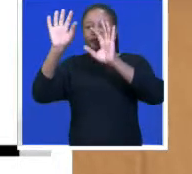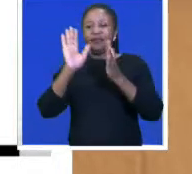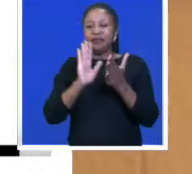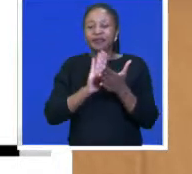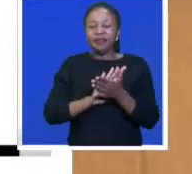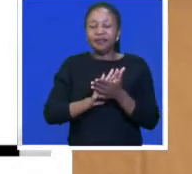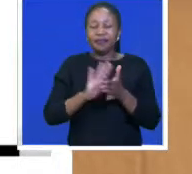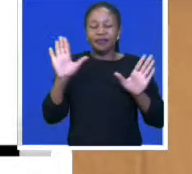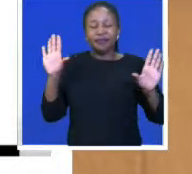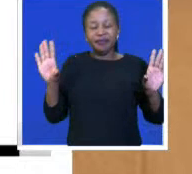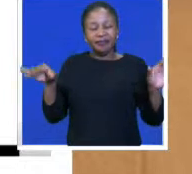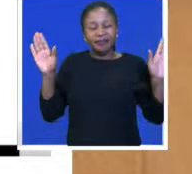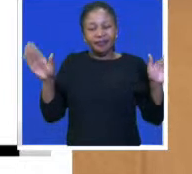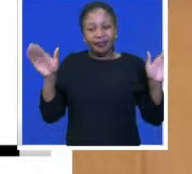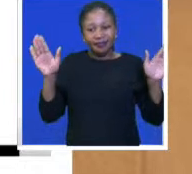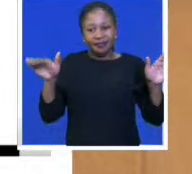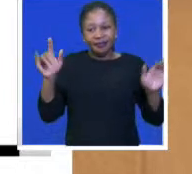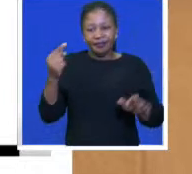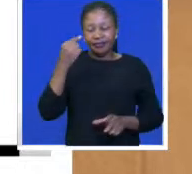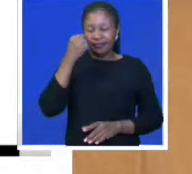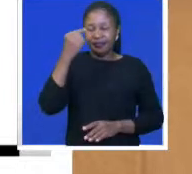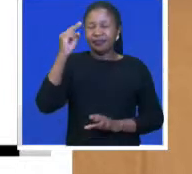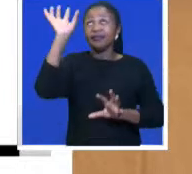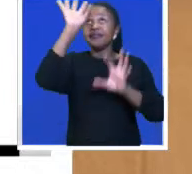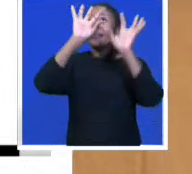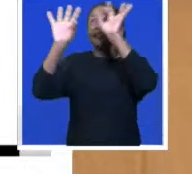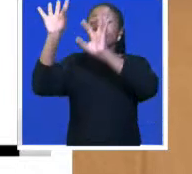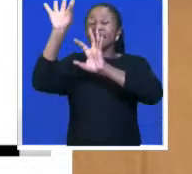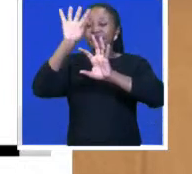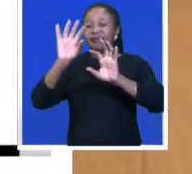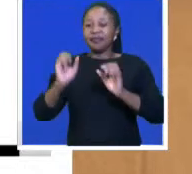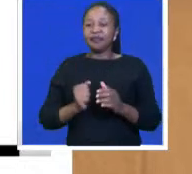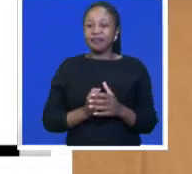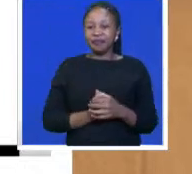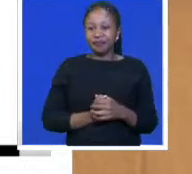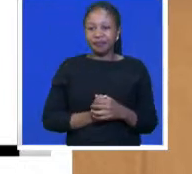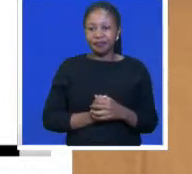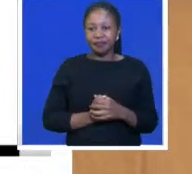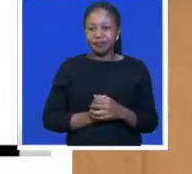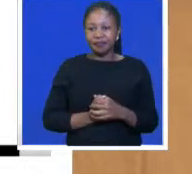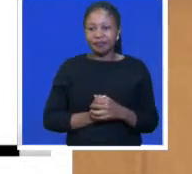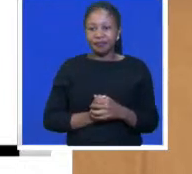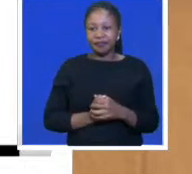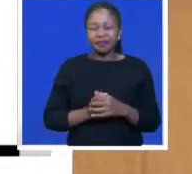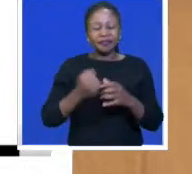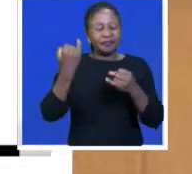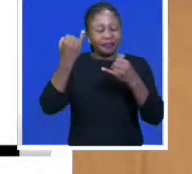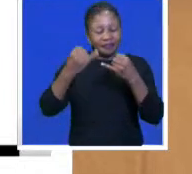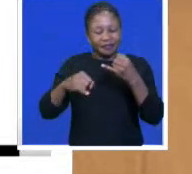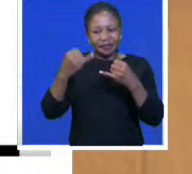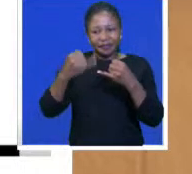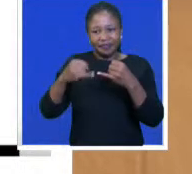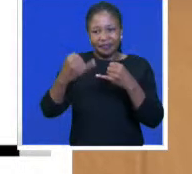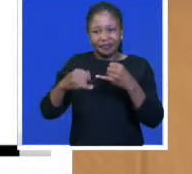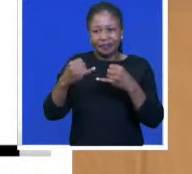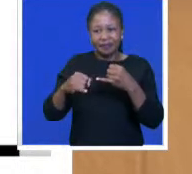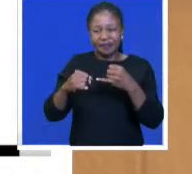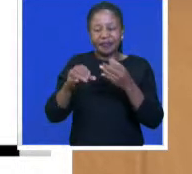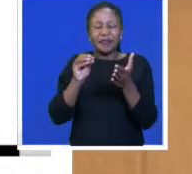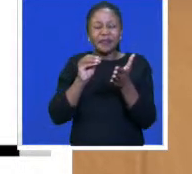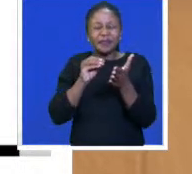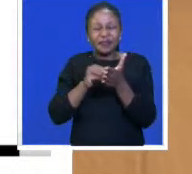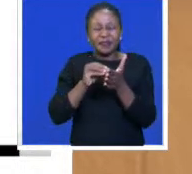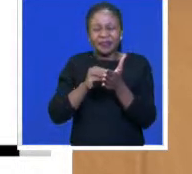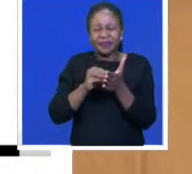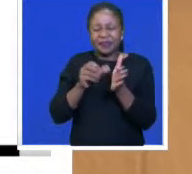sky and the fish that we see in the sea. And lastly, on the 6th day, God created all the